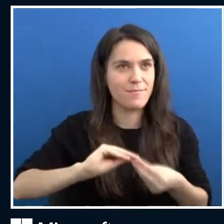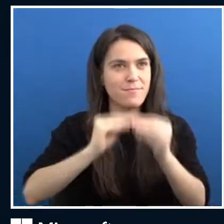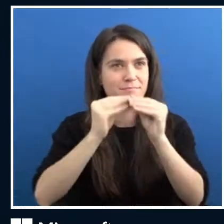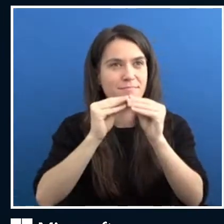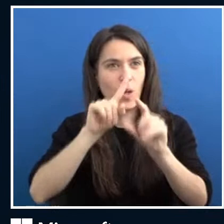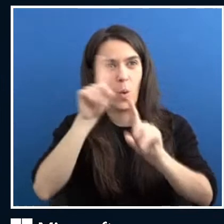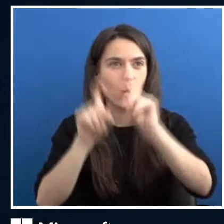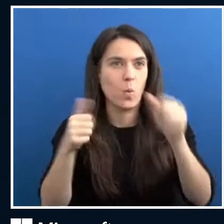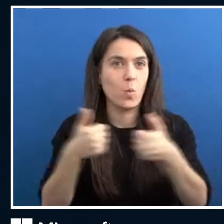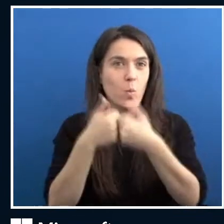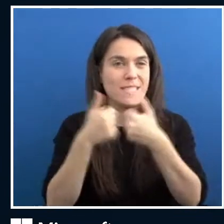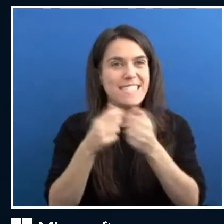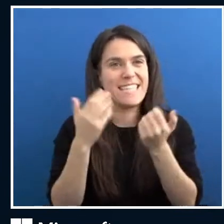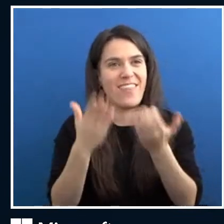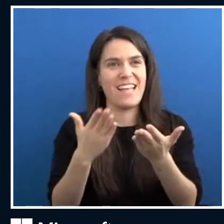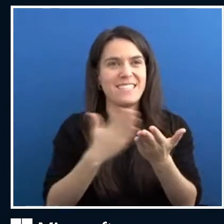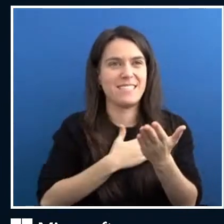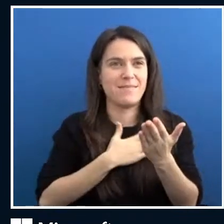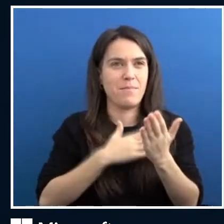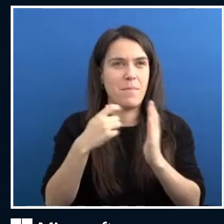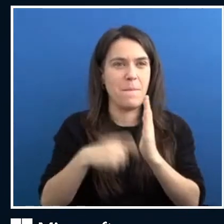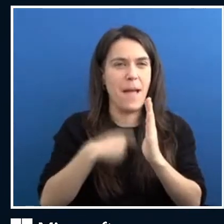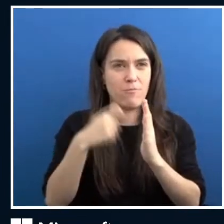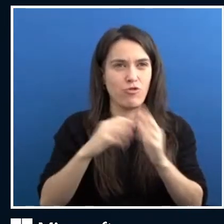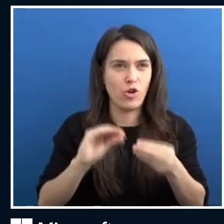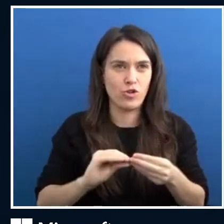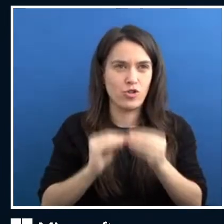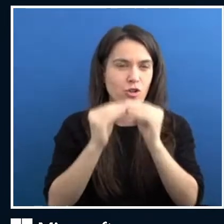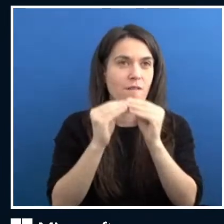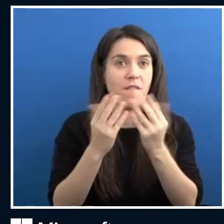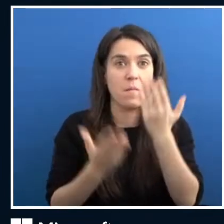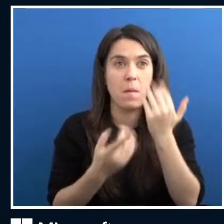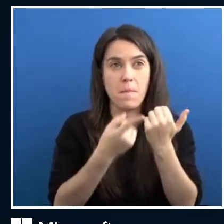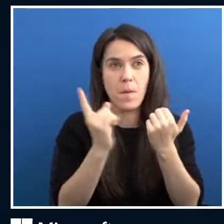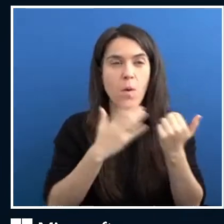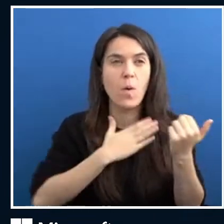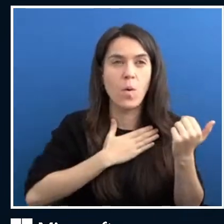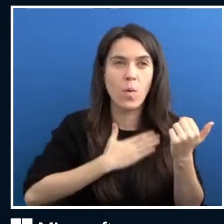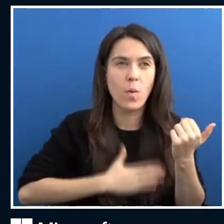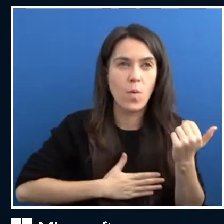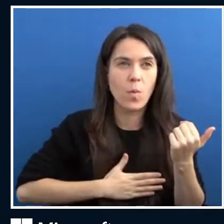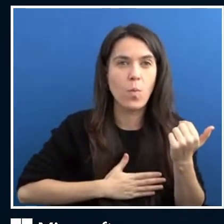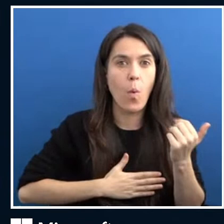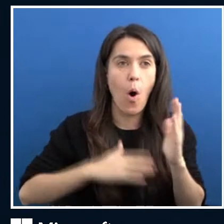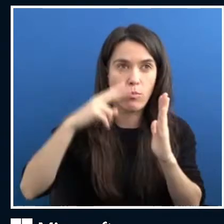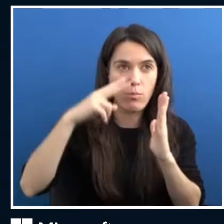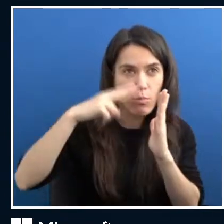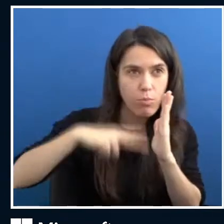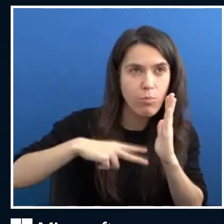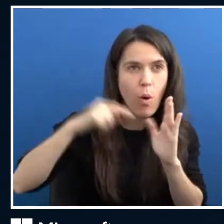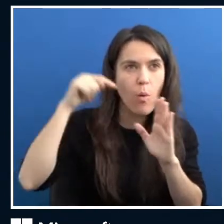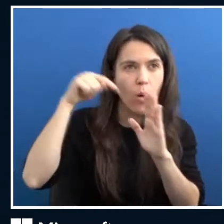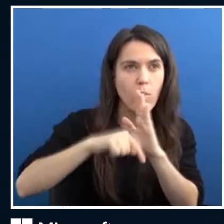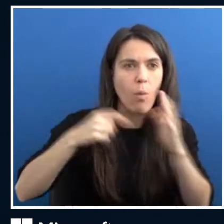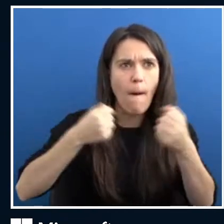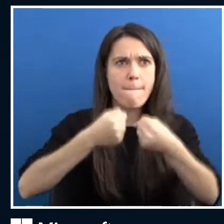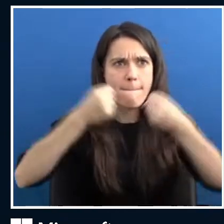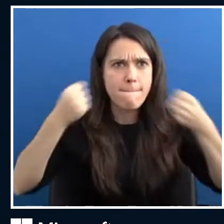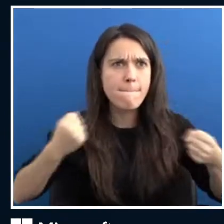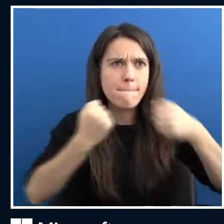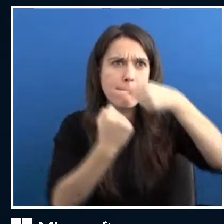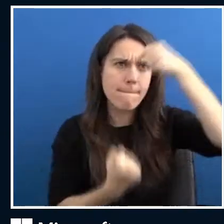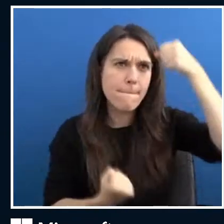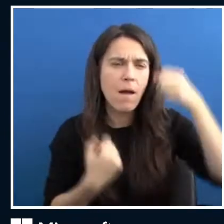would be the project that I did. If you want to go over this, or if you want to enhance this better, you could do it two